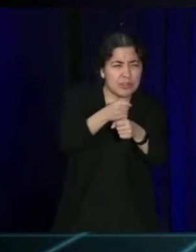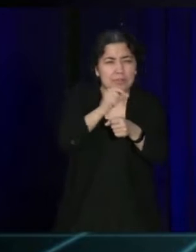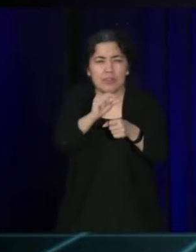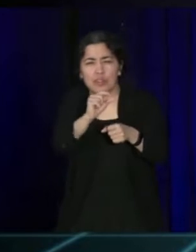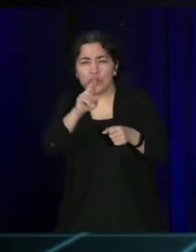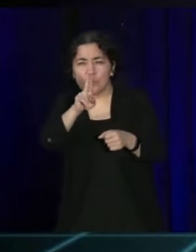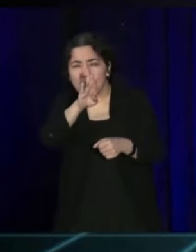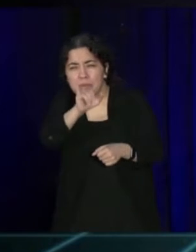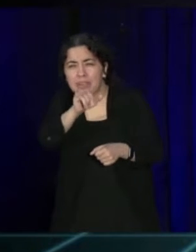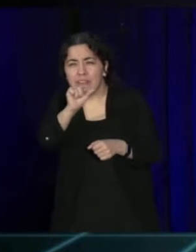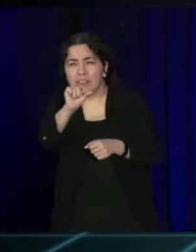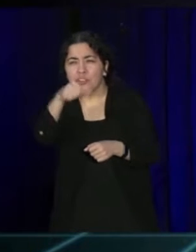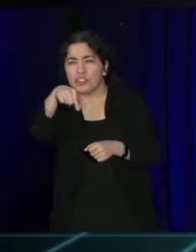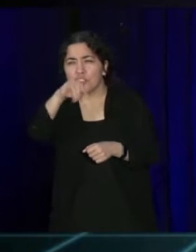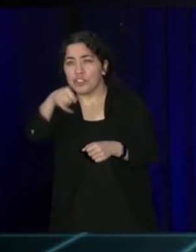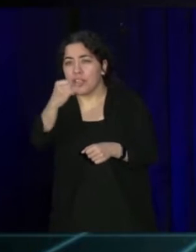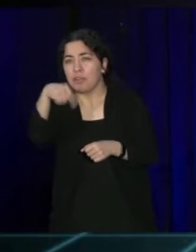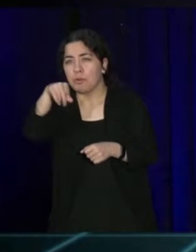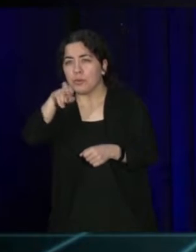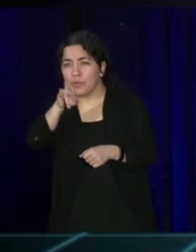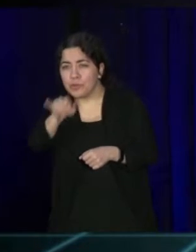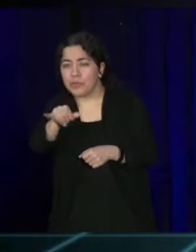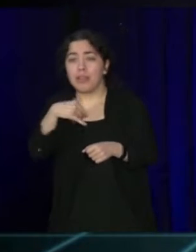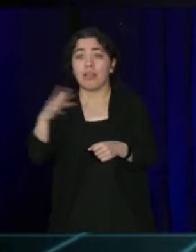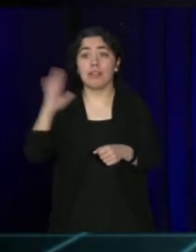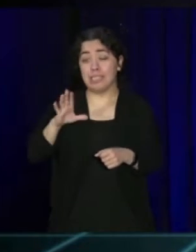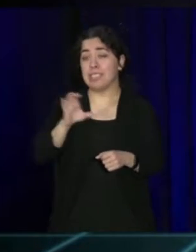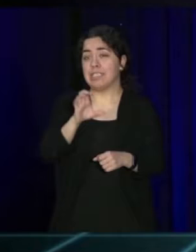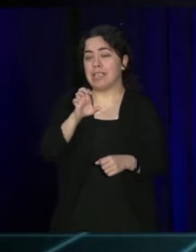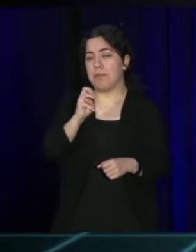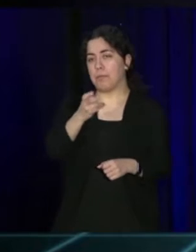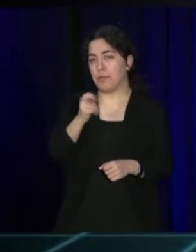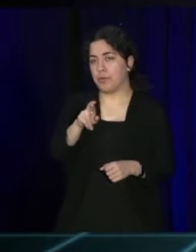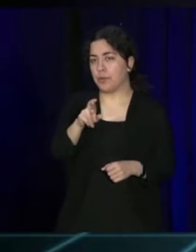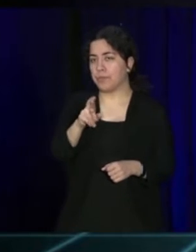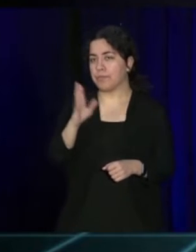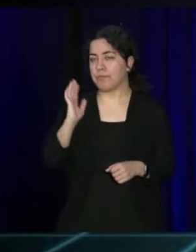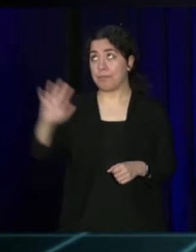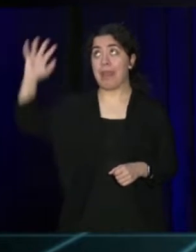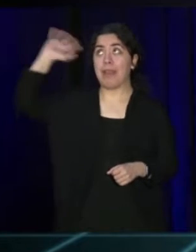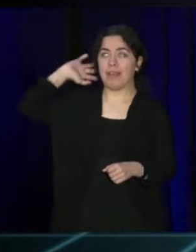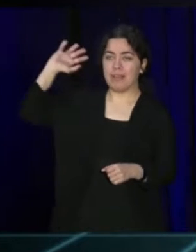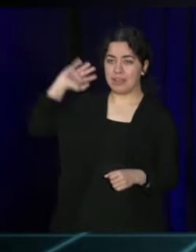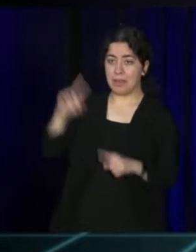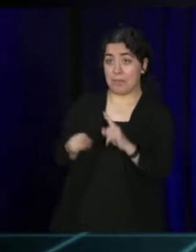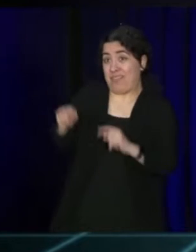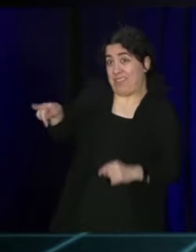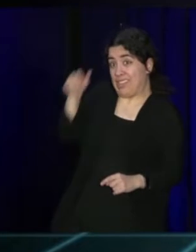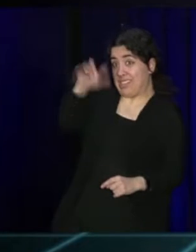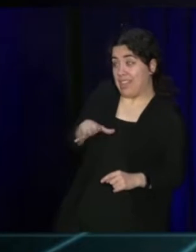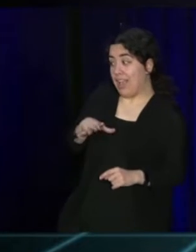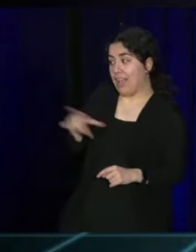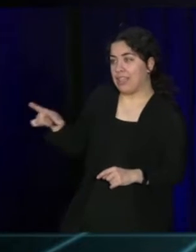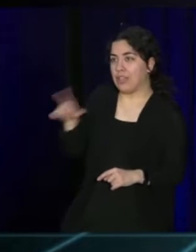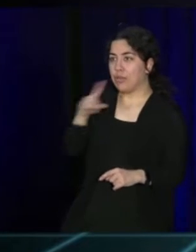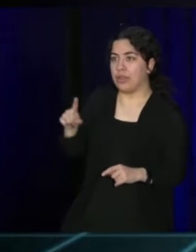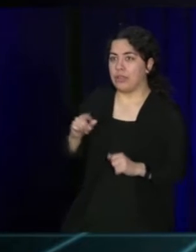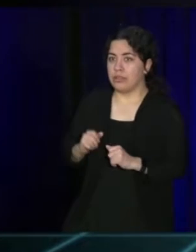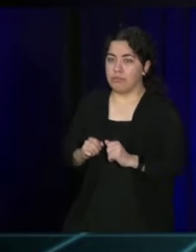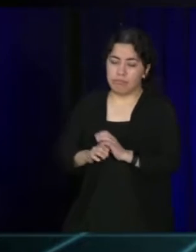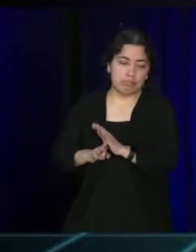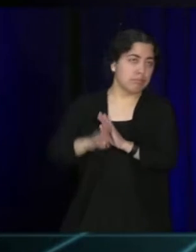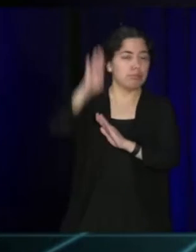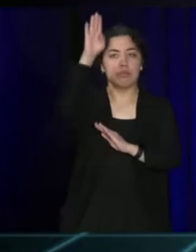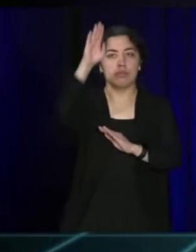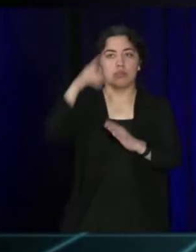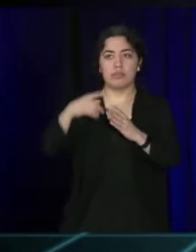jQuery. I did some Ember back in the day as well. And this guy actually started my entire career in this ecosystem,